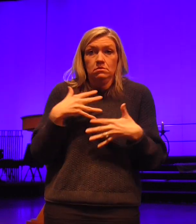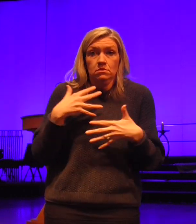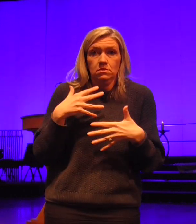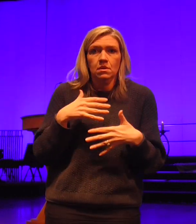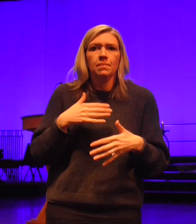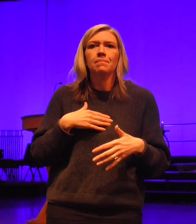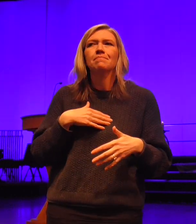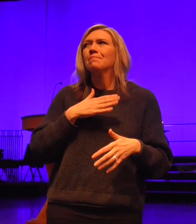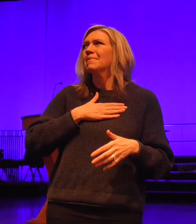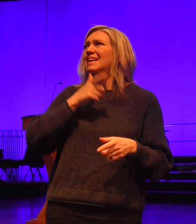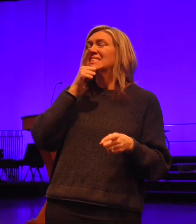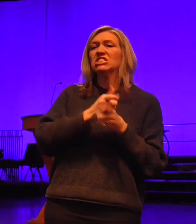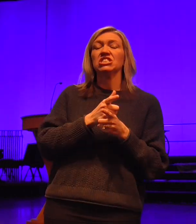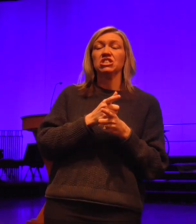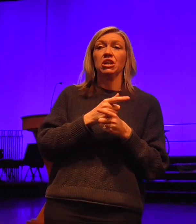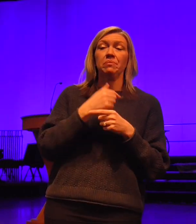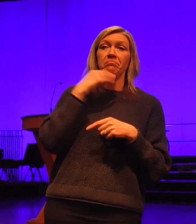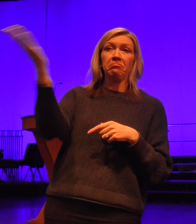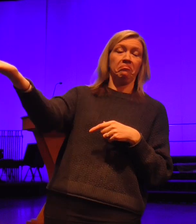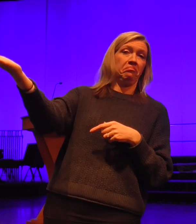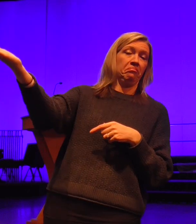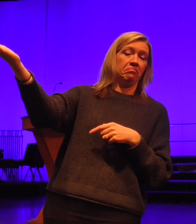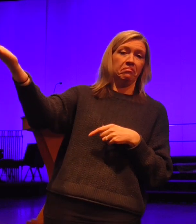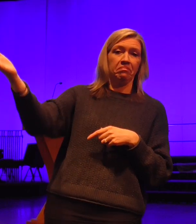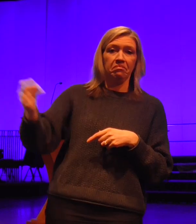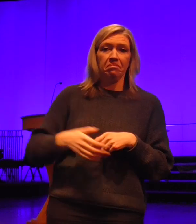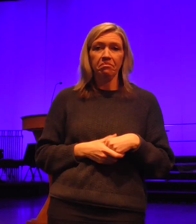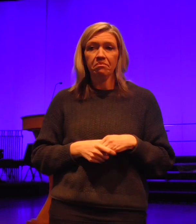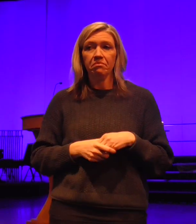go at him.